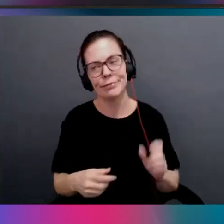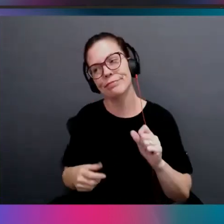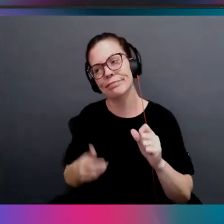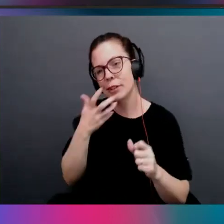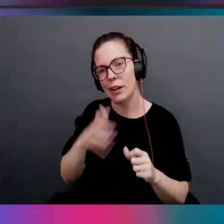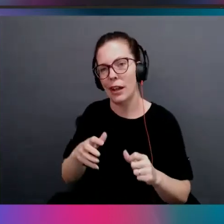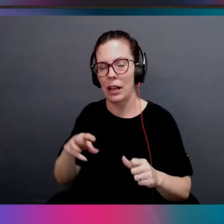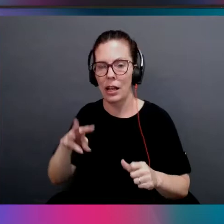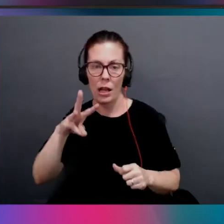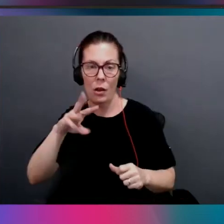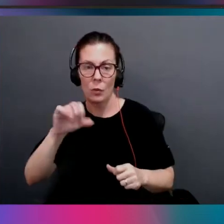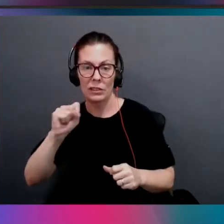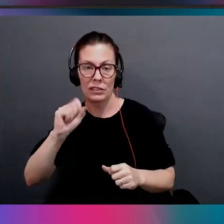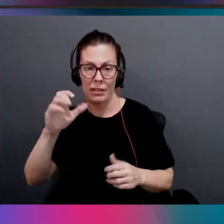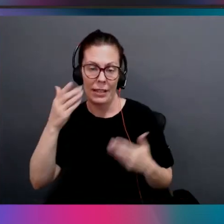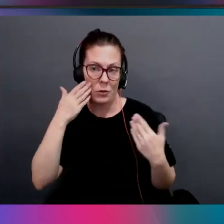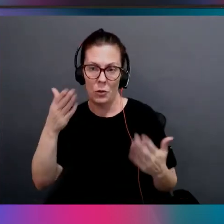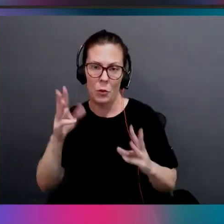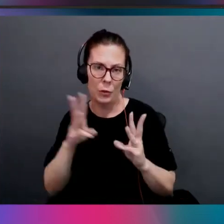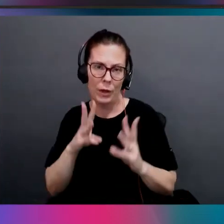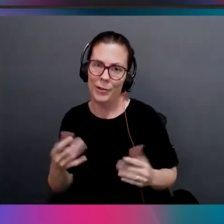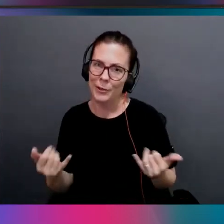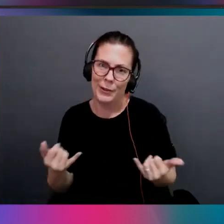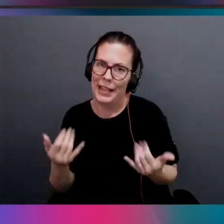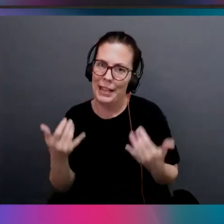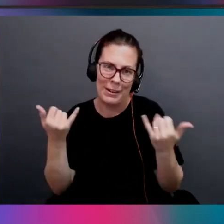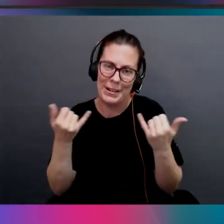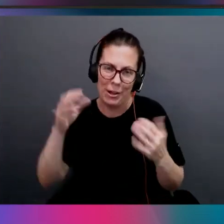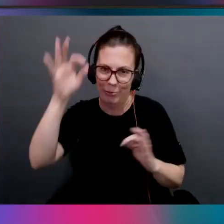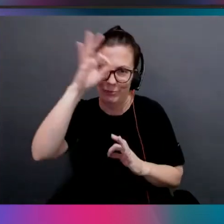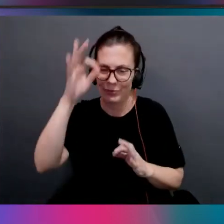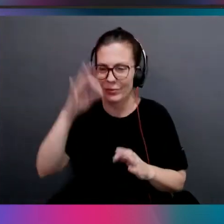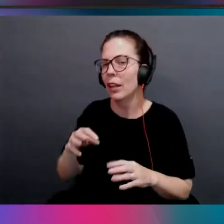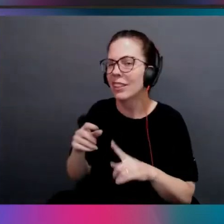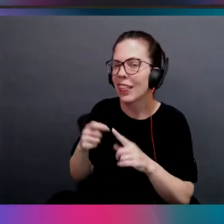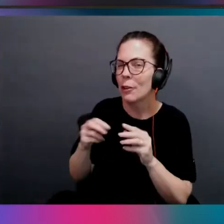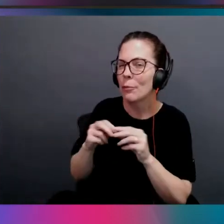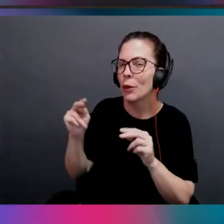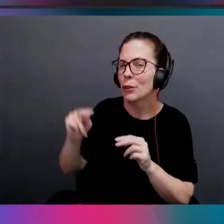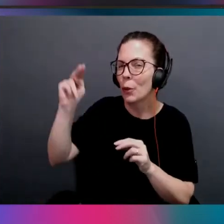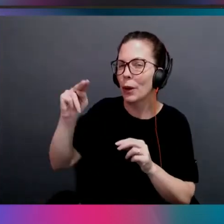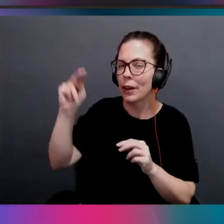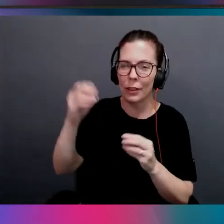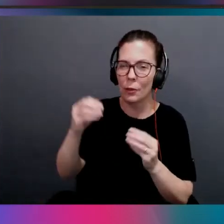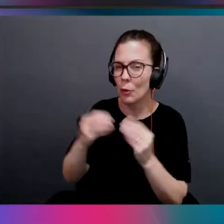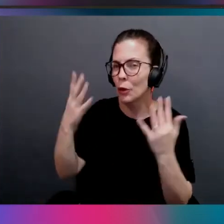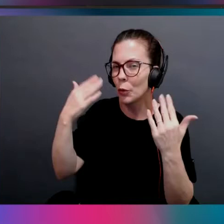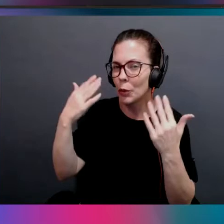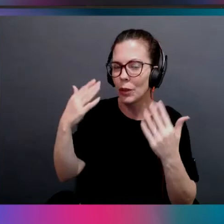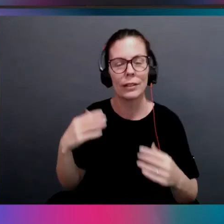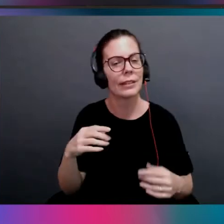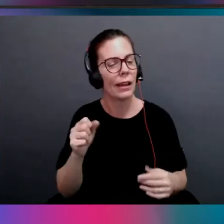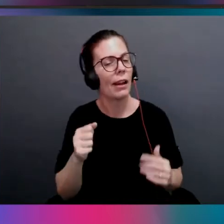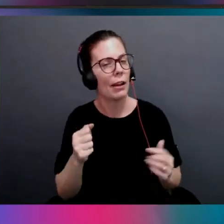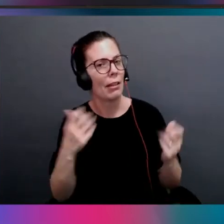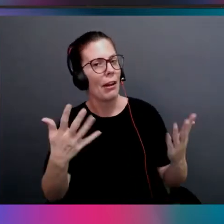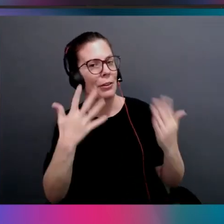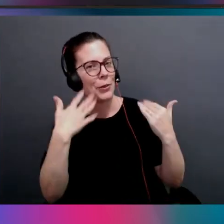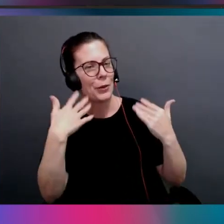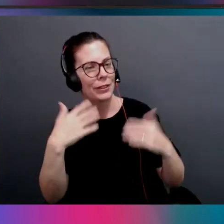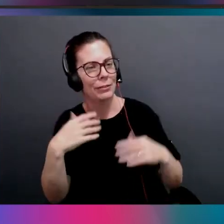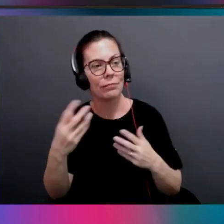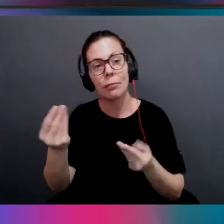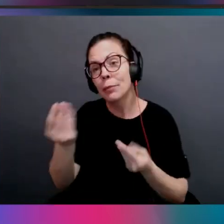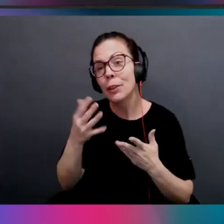idea what the weather is like today. But Wisconsin's a little bit further north, so it'll be cooler. Yeah, much cooler. But let us know in the chat. We do